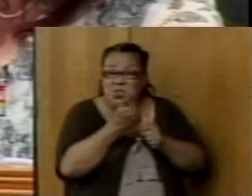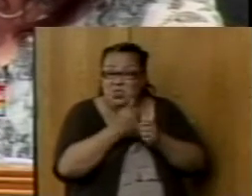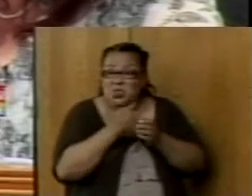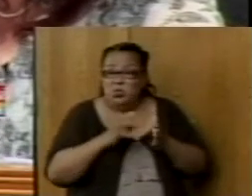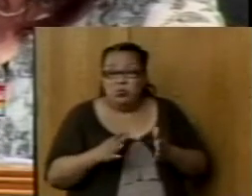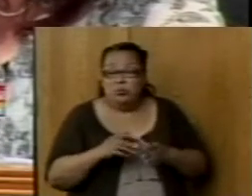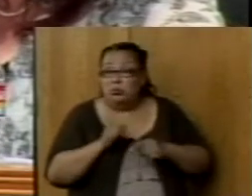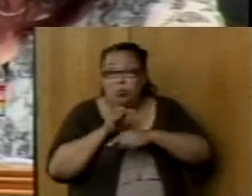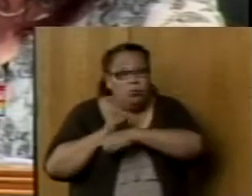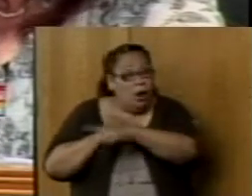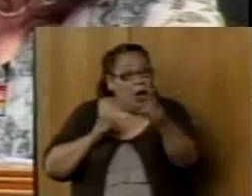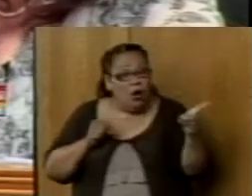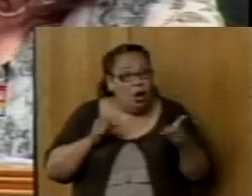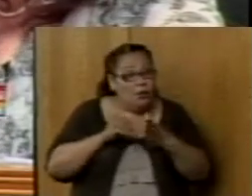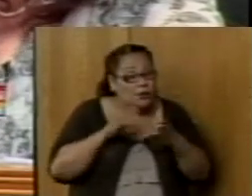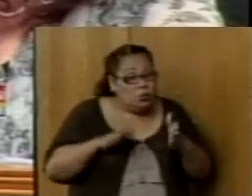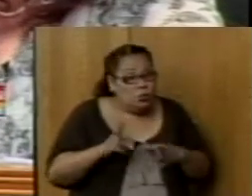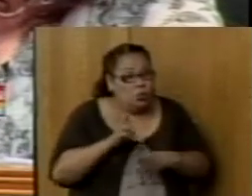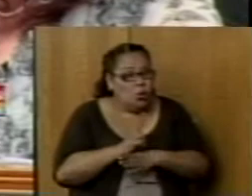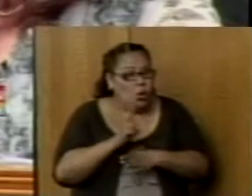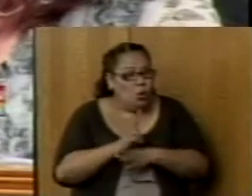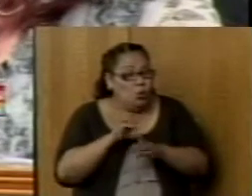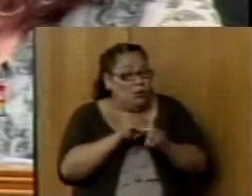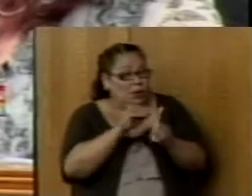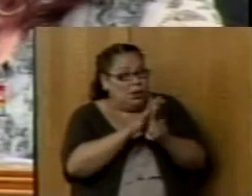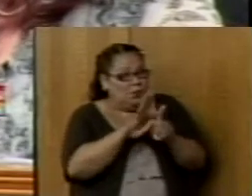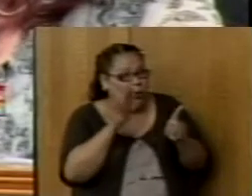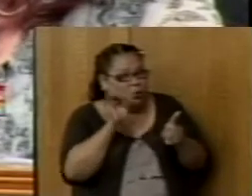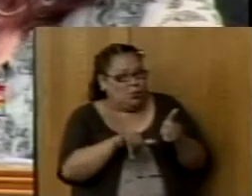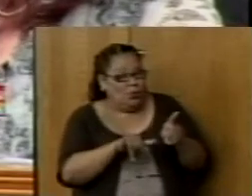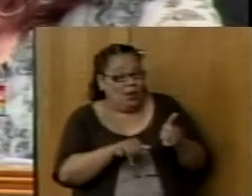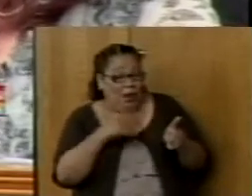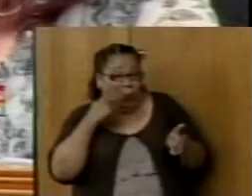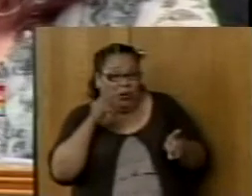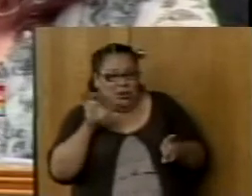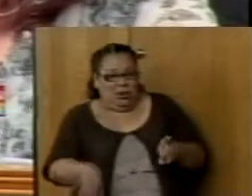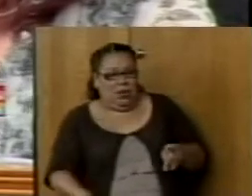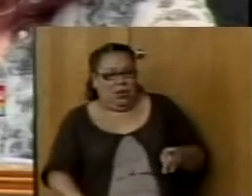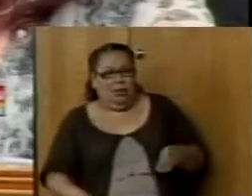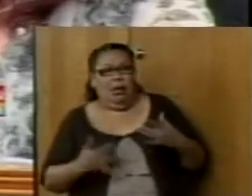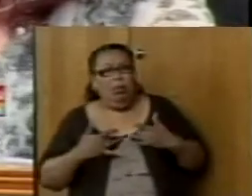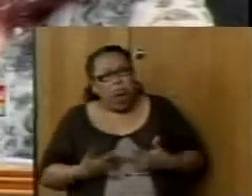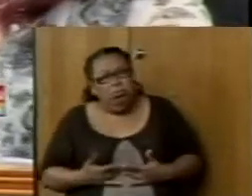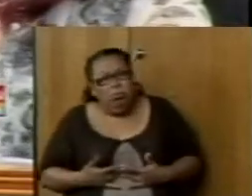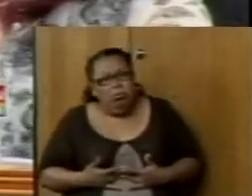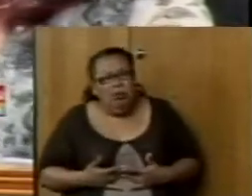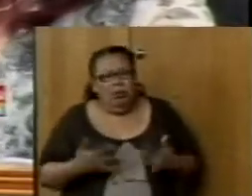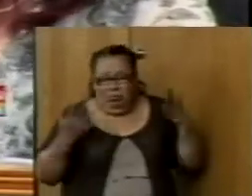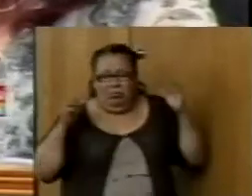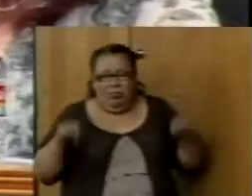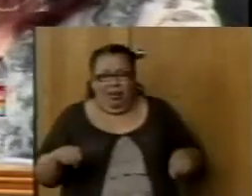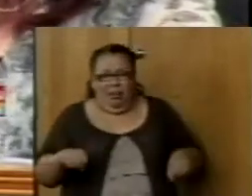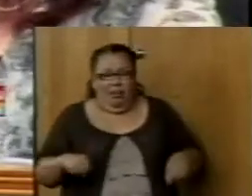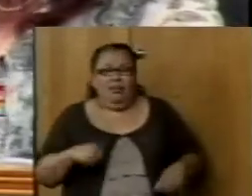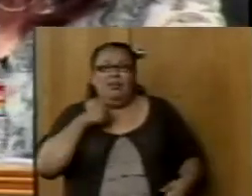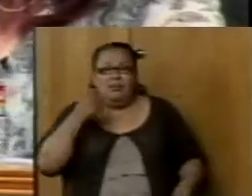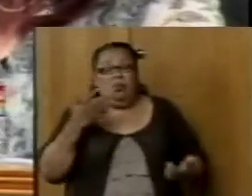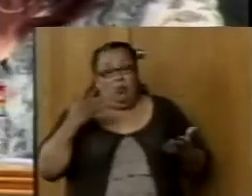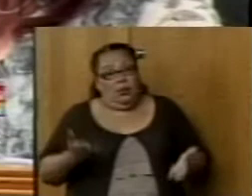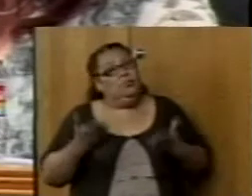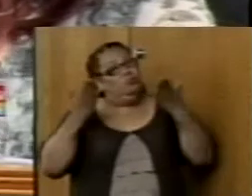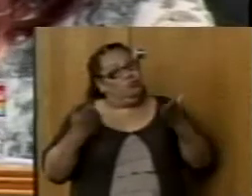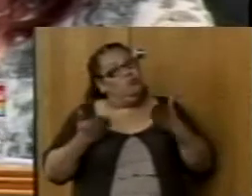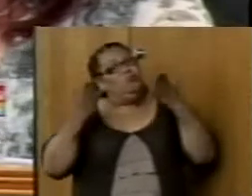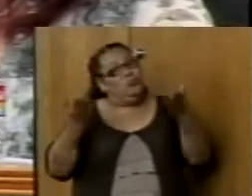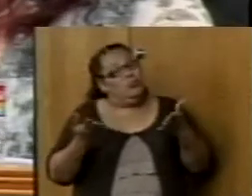every student has been exposed, and we can see that, of course we're all disappointed. Yes. That's why we keep bringing up